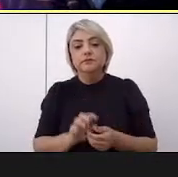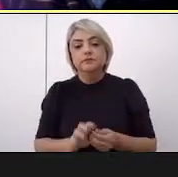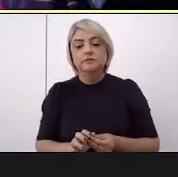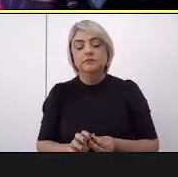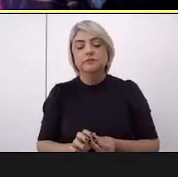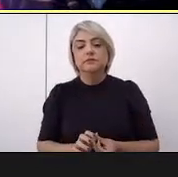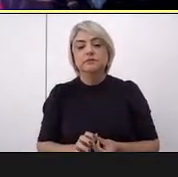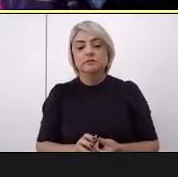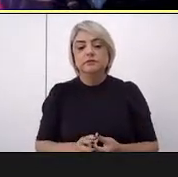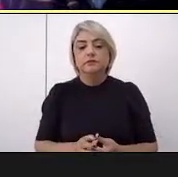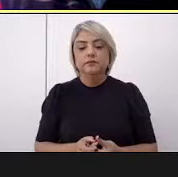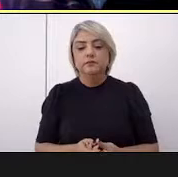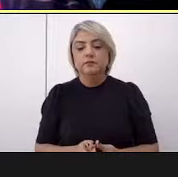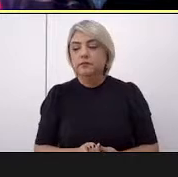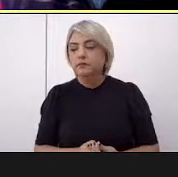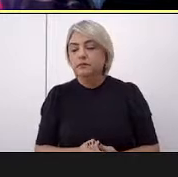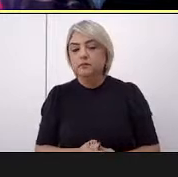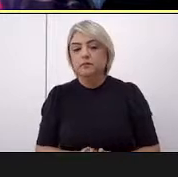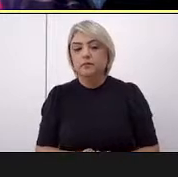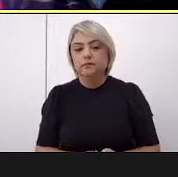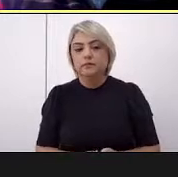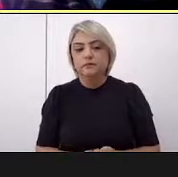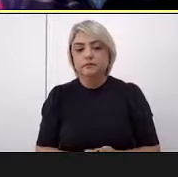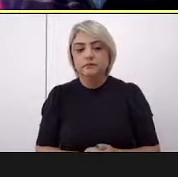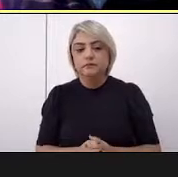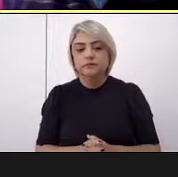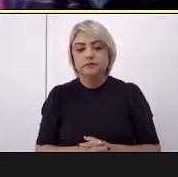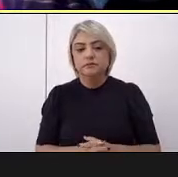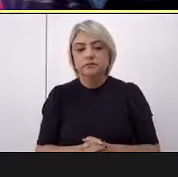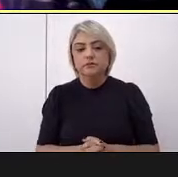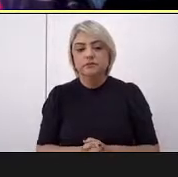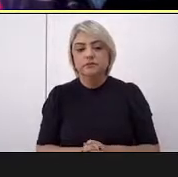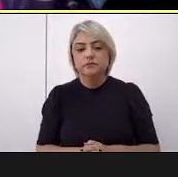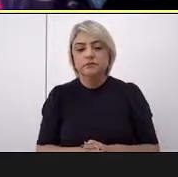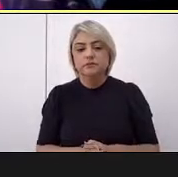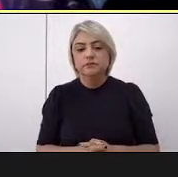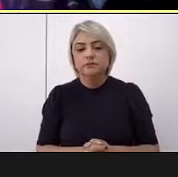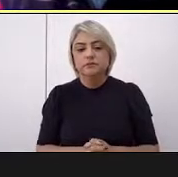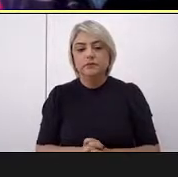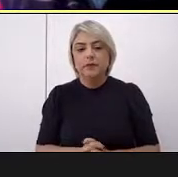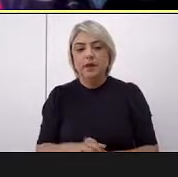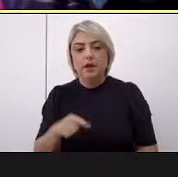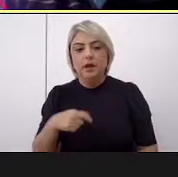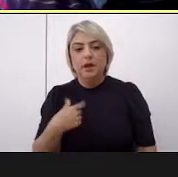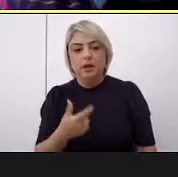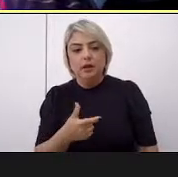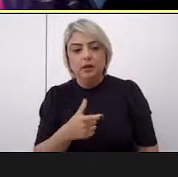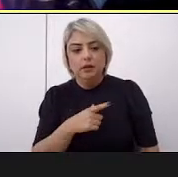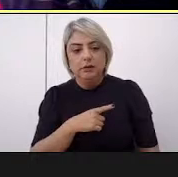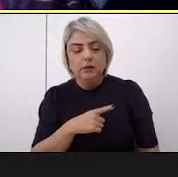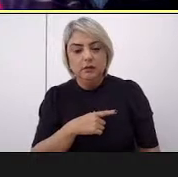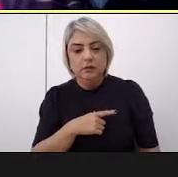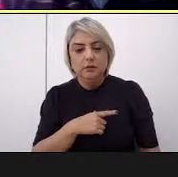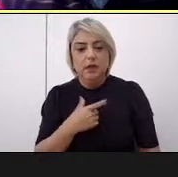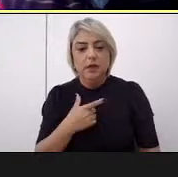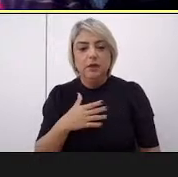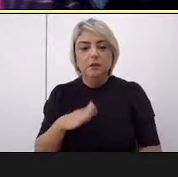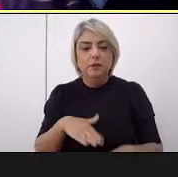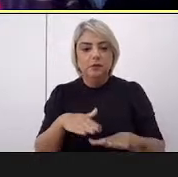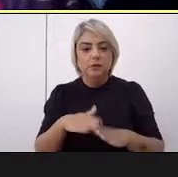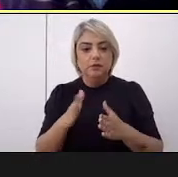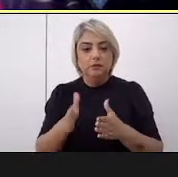Firstly, French research is strongly rooted in sociology. It can be sociology of law,